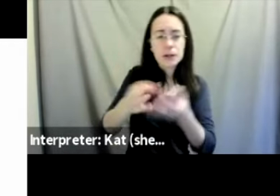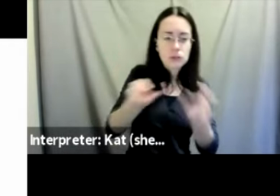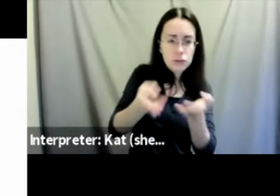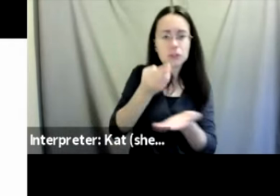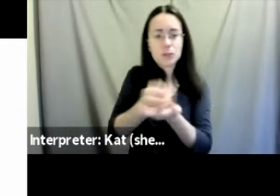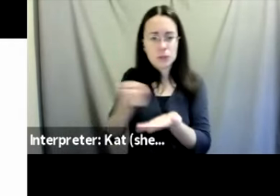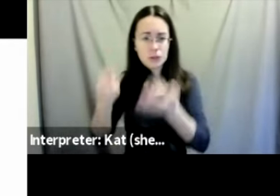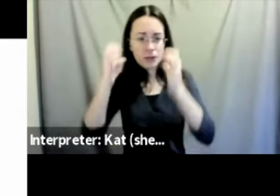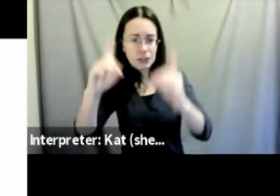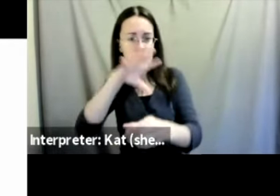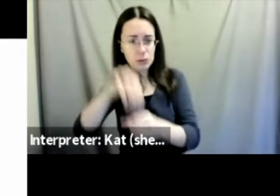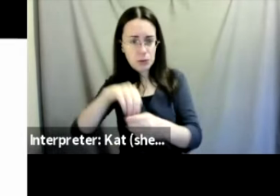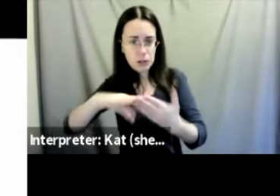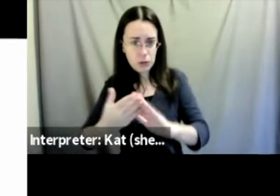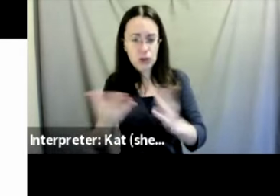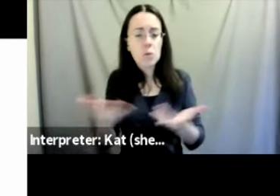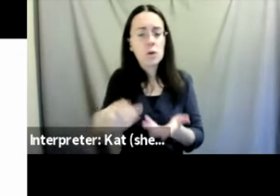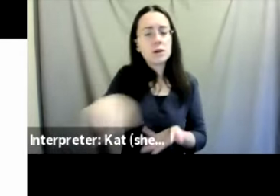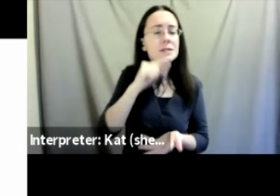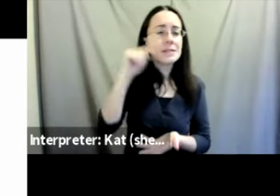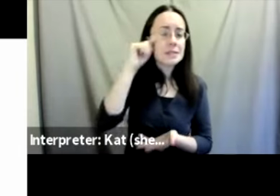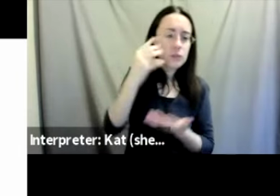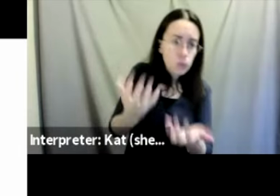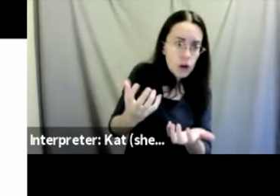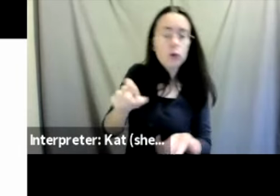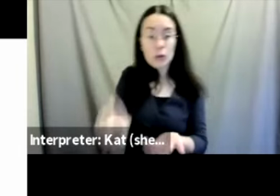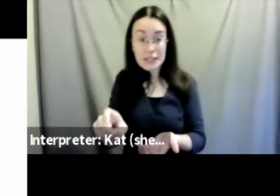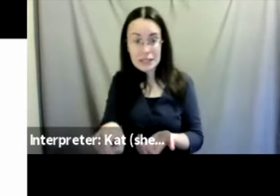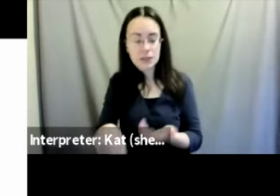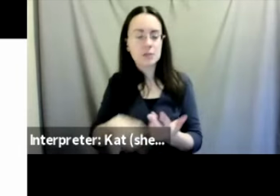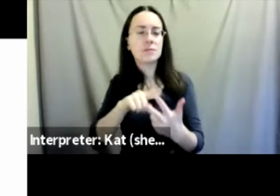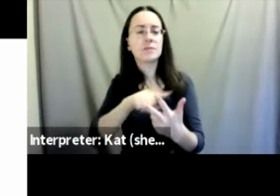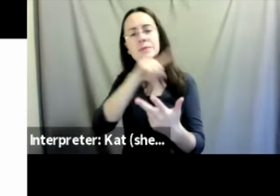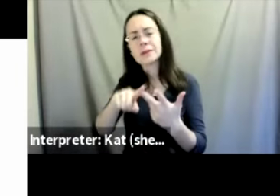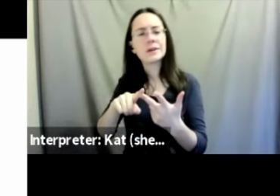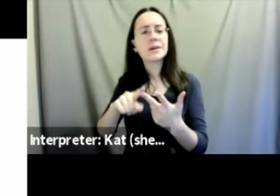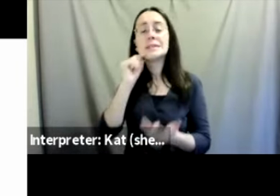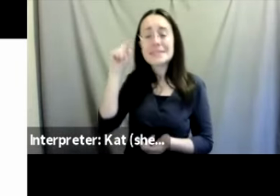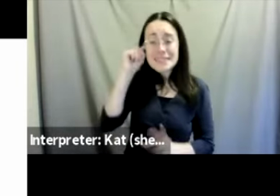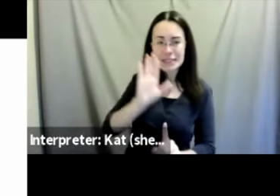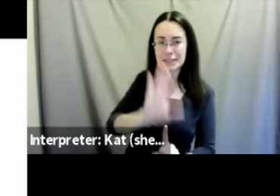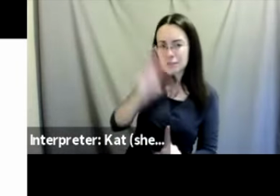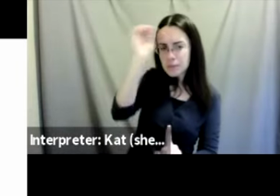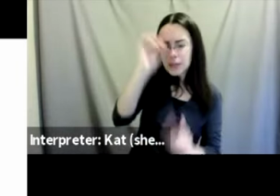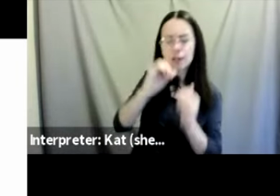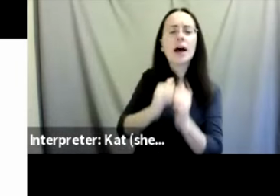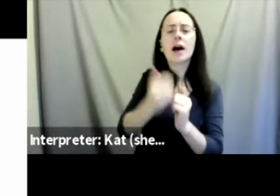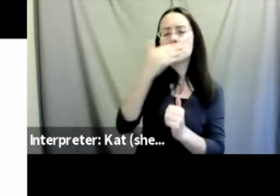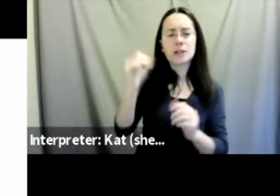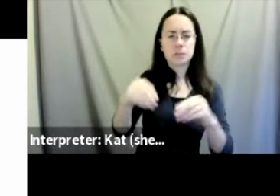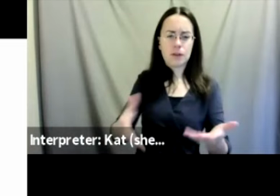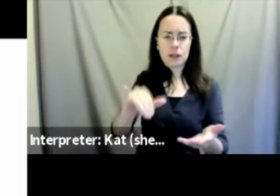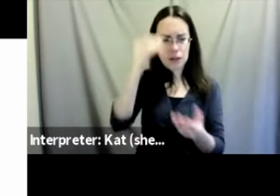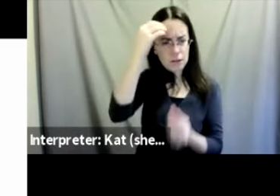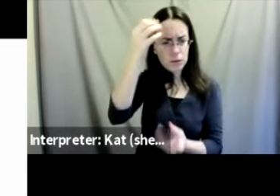teens want/need? And what do teens think is the best way to provide this information? And we asked these